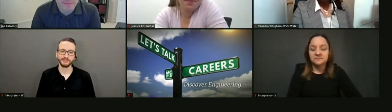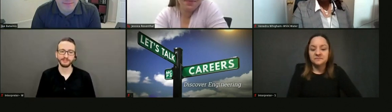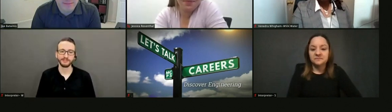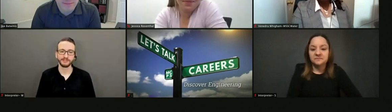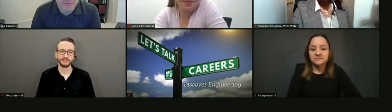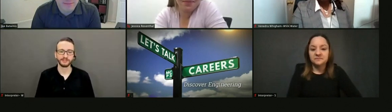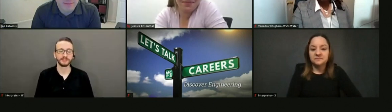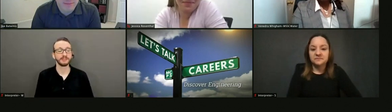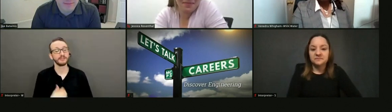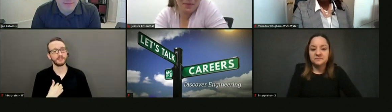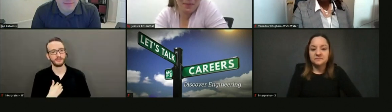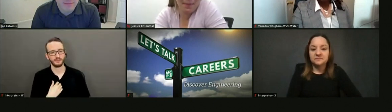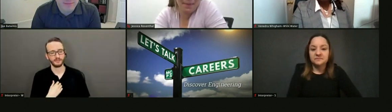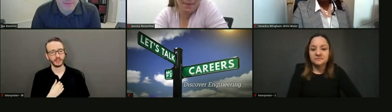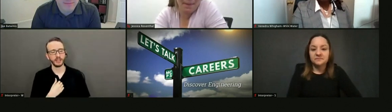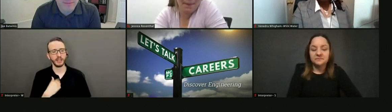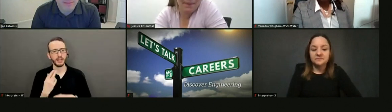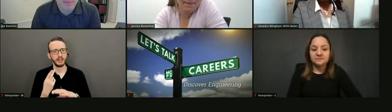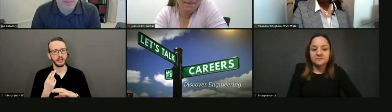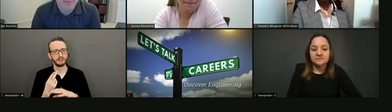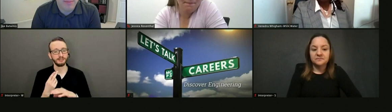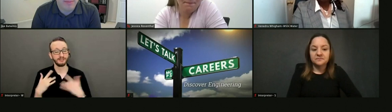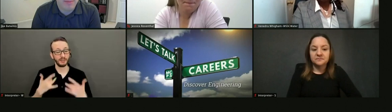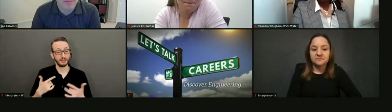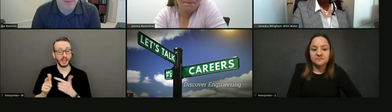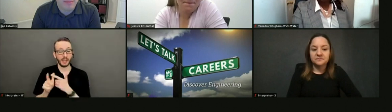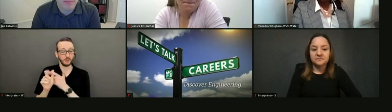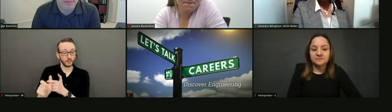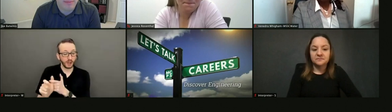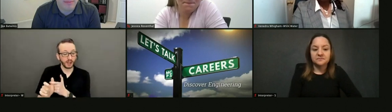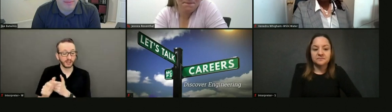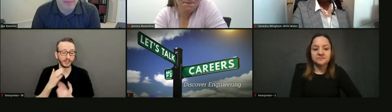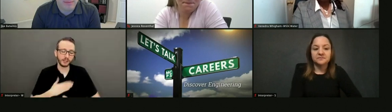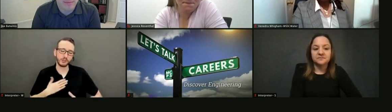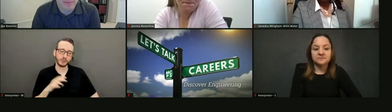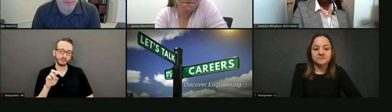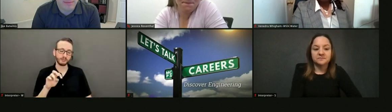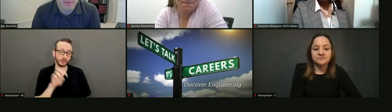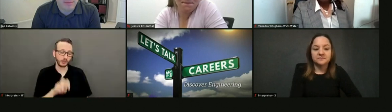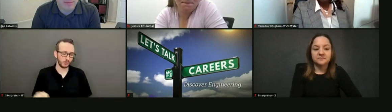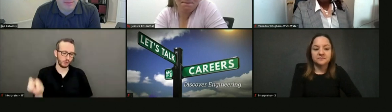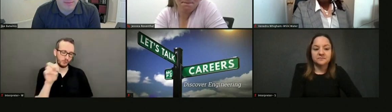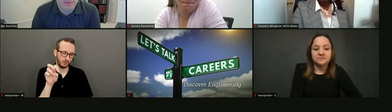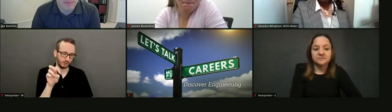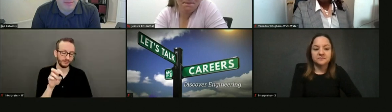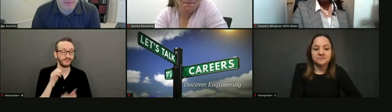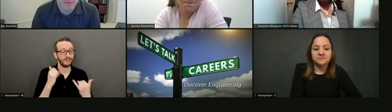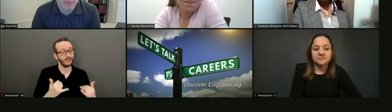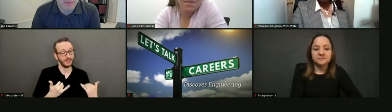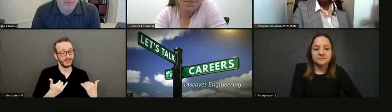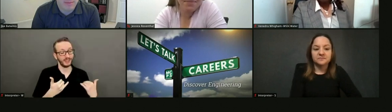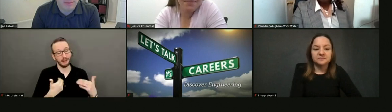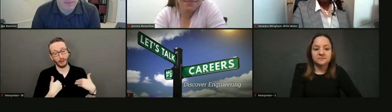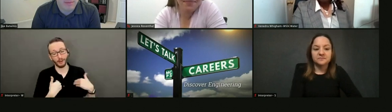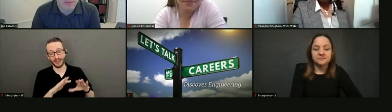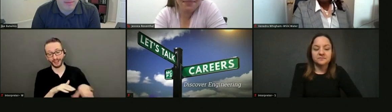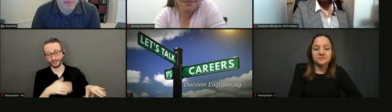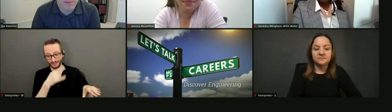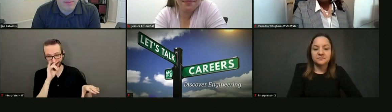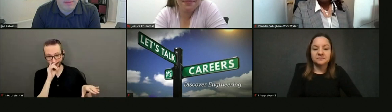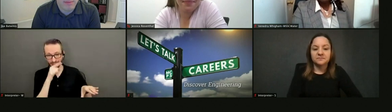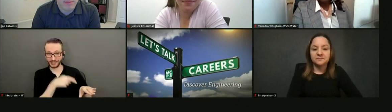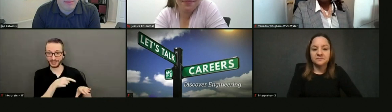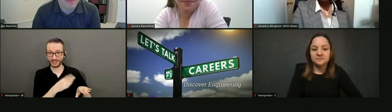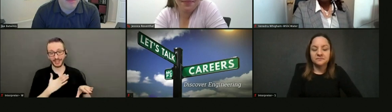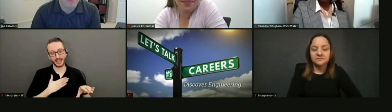Yeah, I usually run and like to travel quite a bit. Now I have a kid, so he is